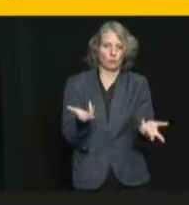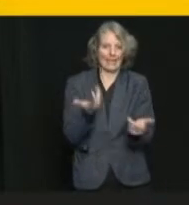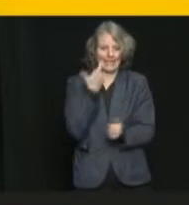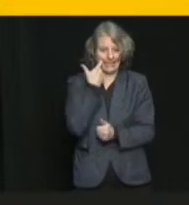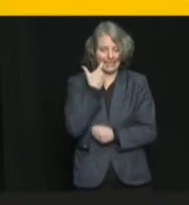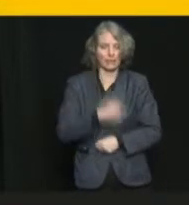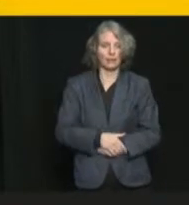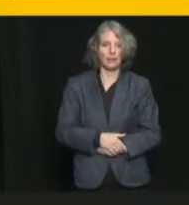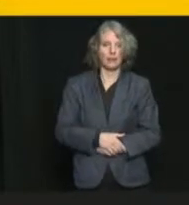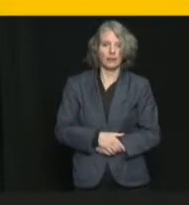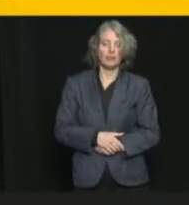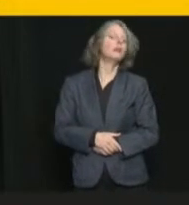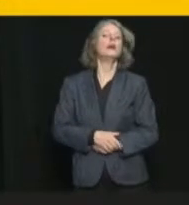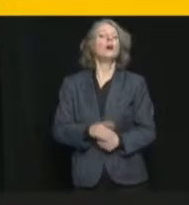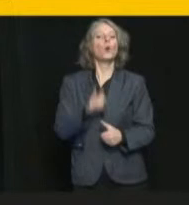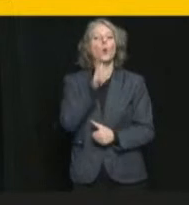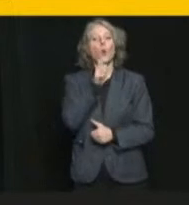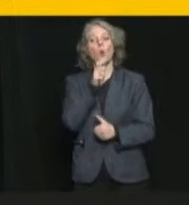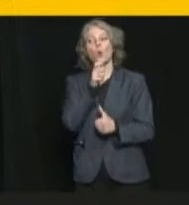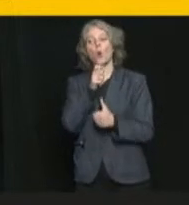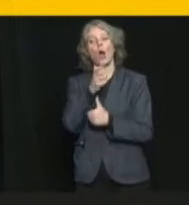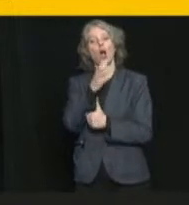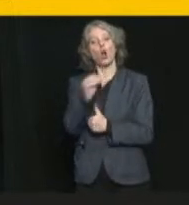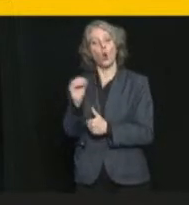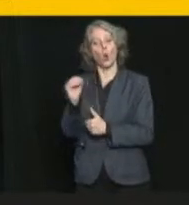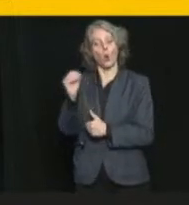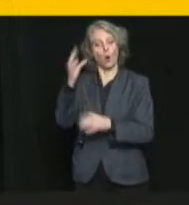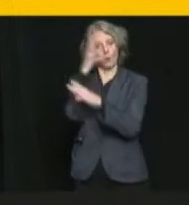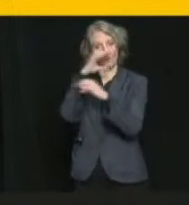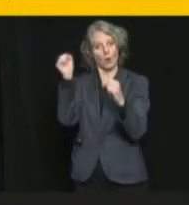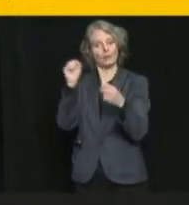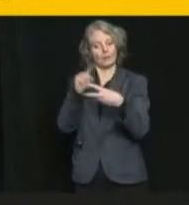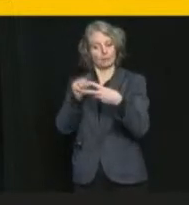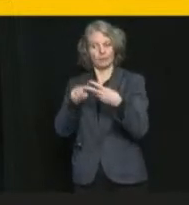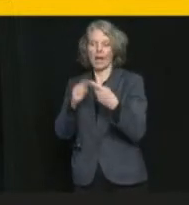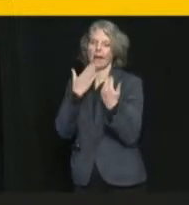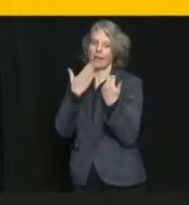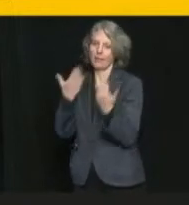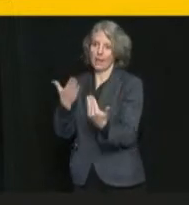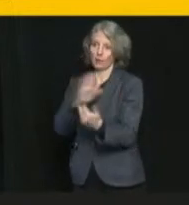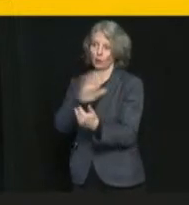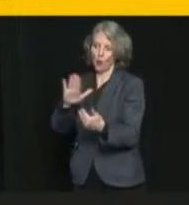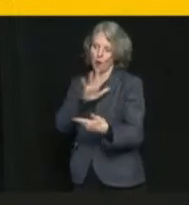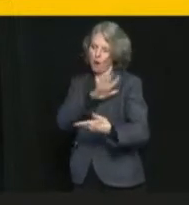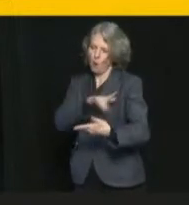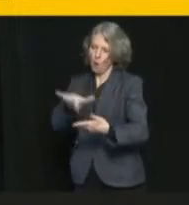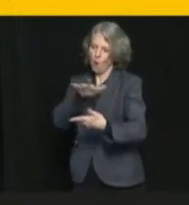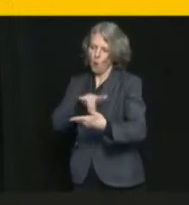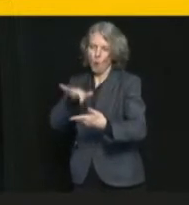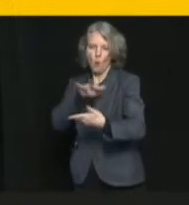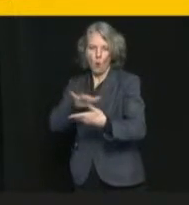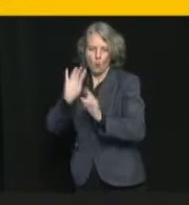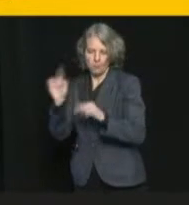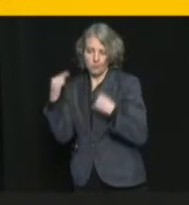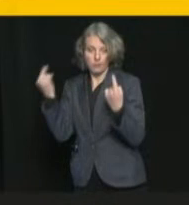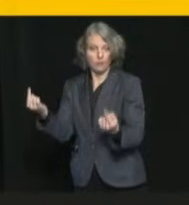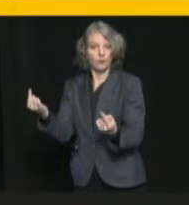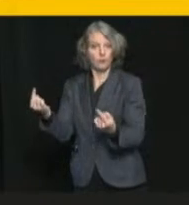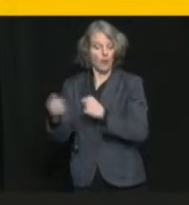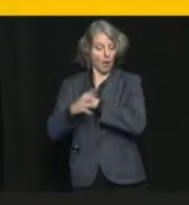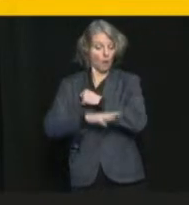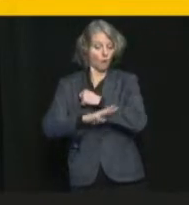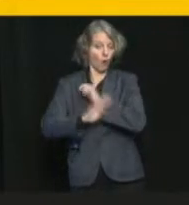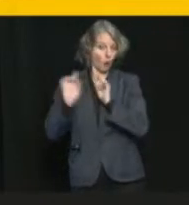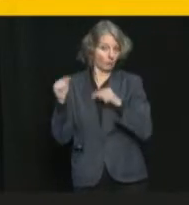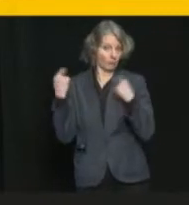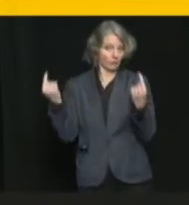the two co-presidents, Sue Page and Dr. Irfan Dalla, as well as all of the members of the committee. Since the fall, we have distributed more than